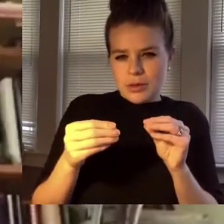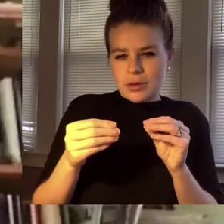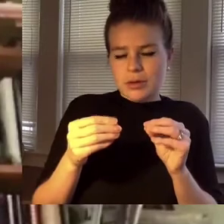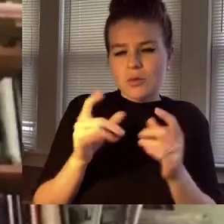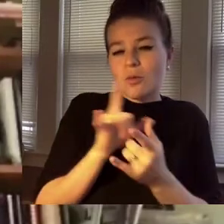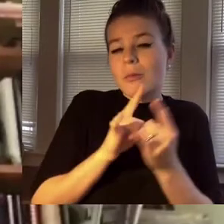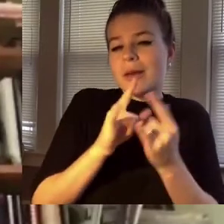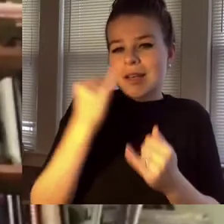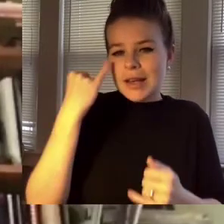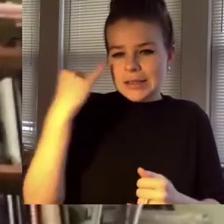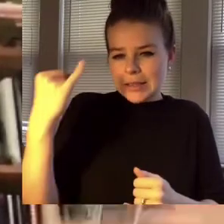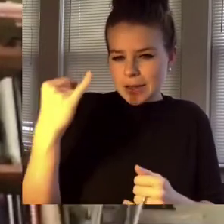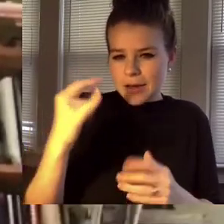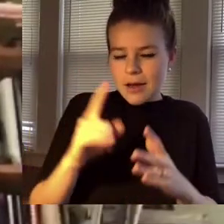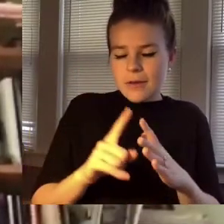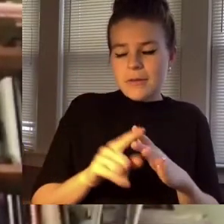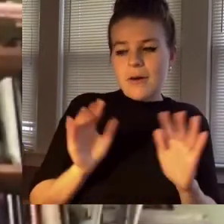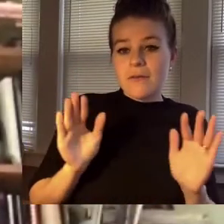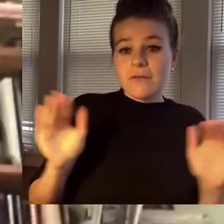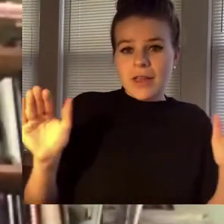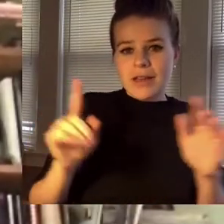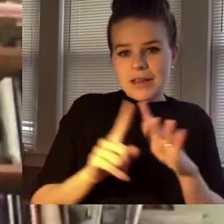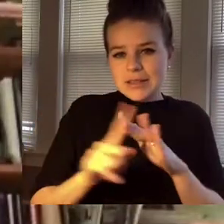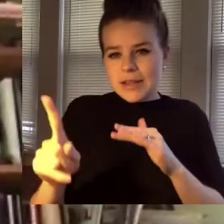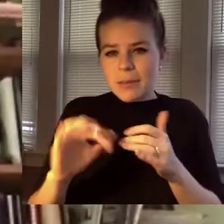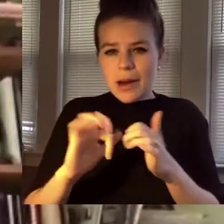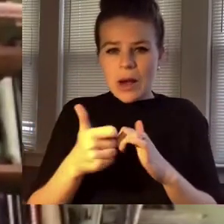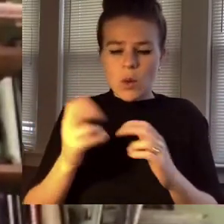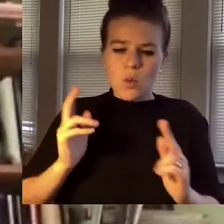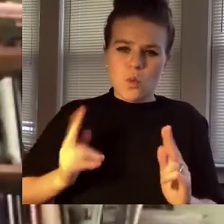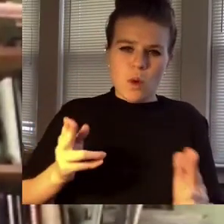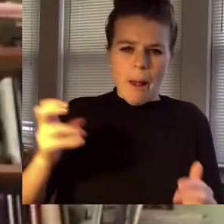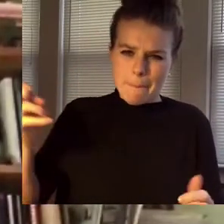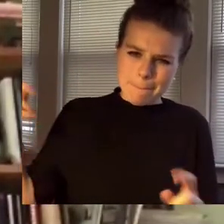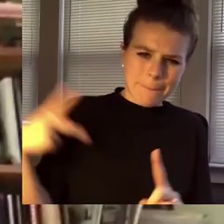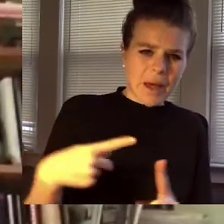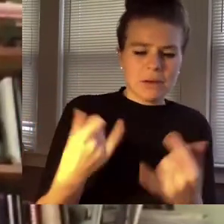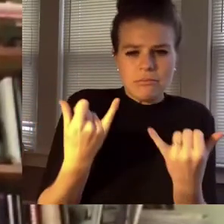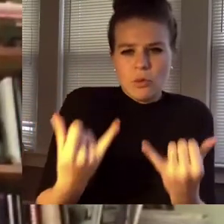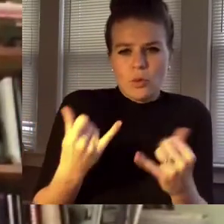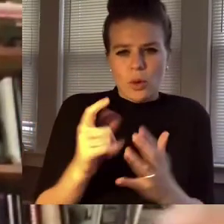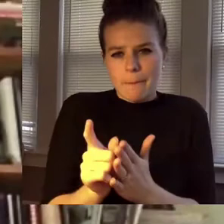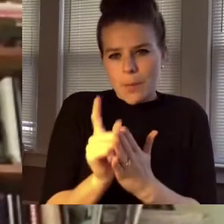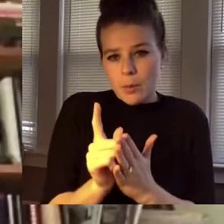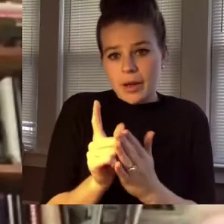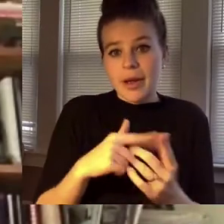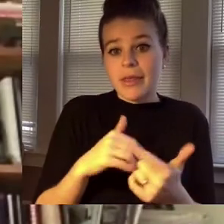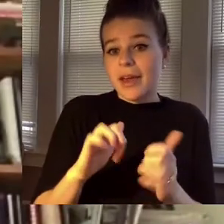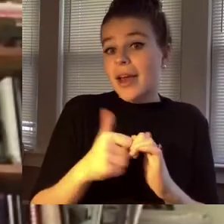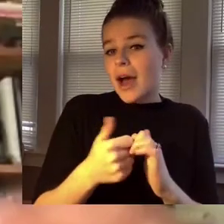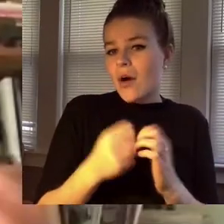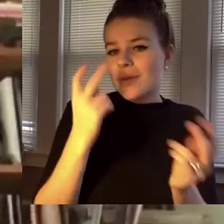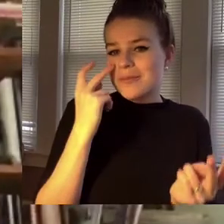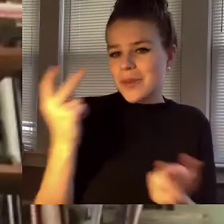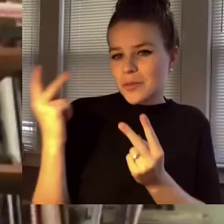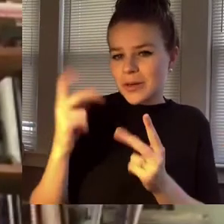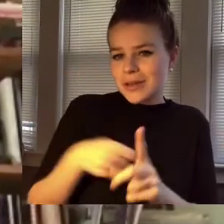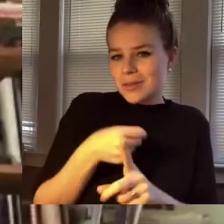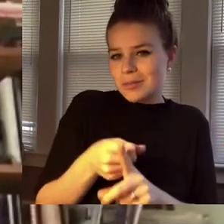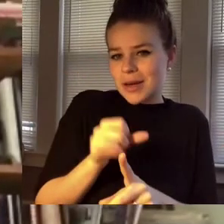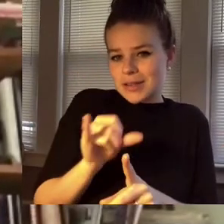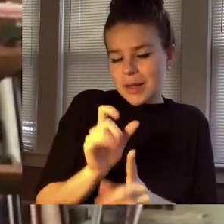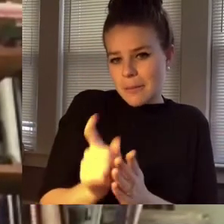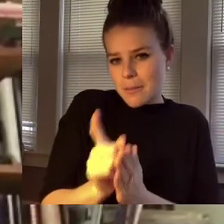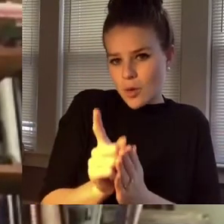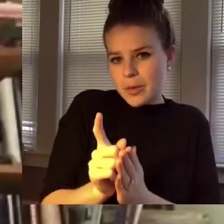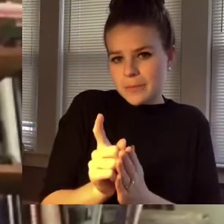a flight and escape, and the way that we are rushed back into the present, the moment, and then how memory affects this moment.